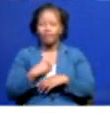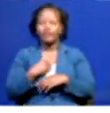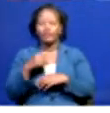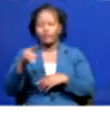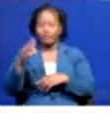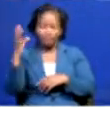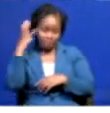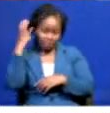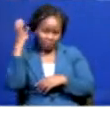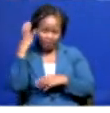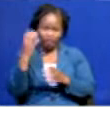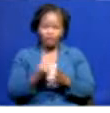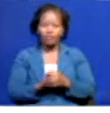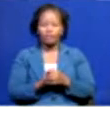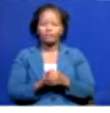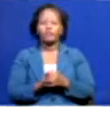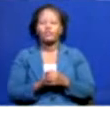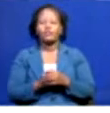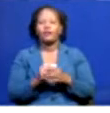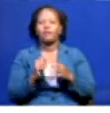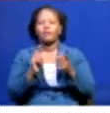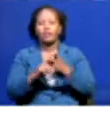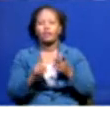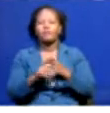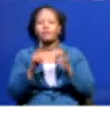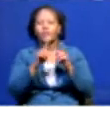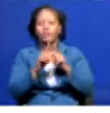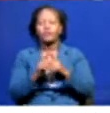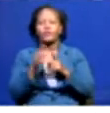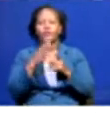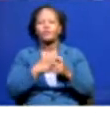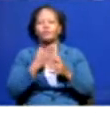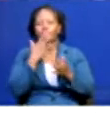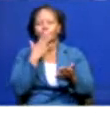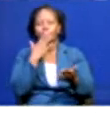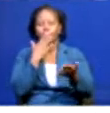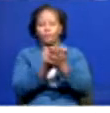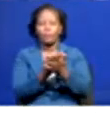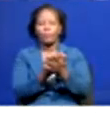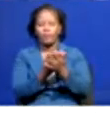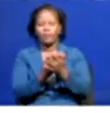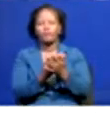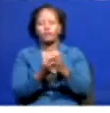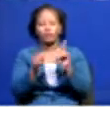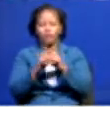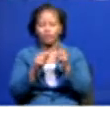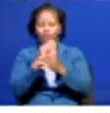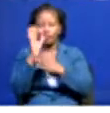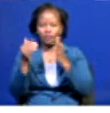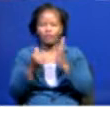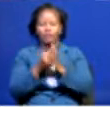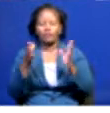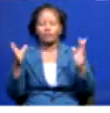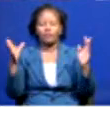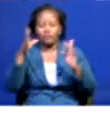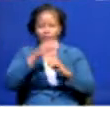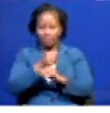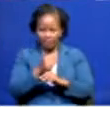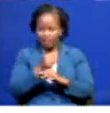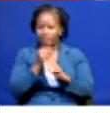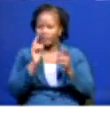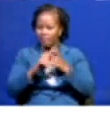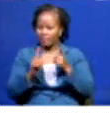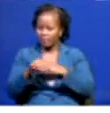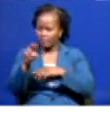college. I also wish to express my appreciation on the role and achievement of the National Defense